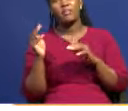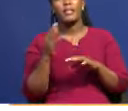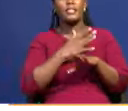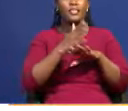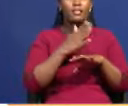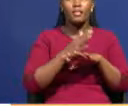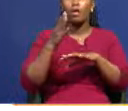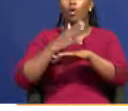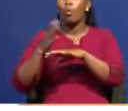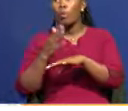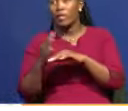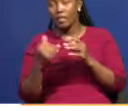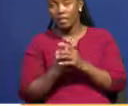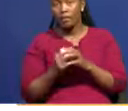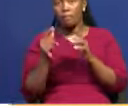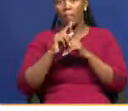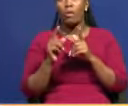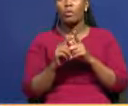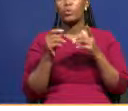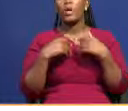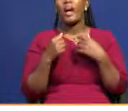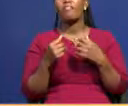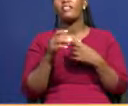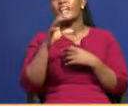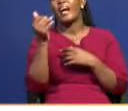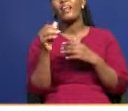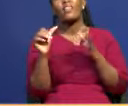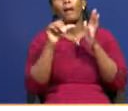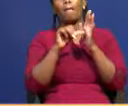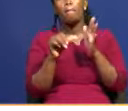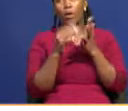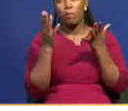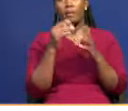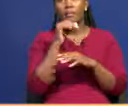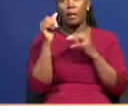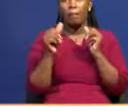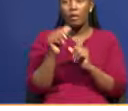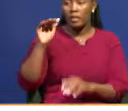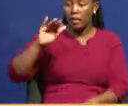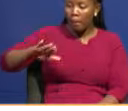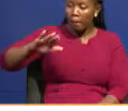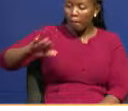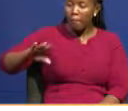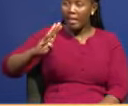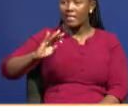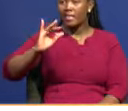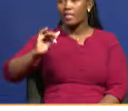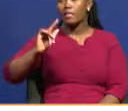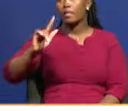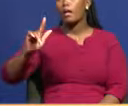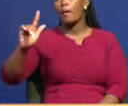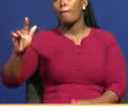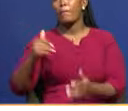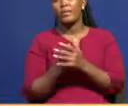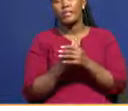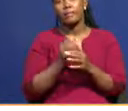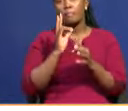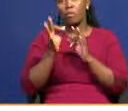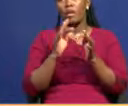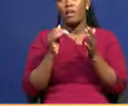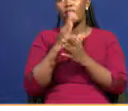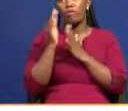functions. Then there's another horror thing in the budget which we call the pending bills. Mm-hmm. Imagine the pending bills of the national government